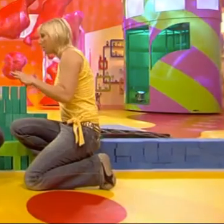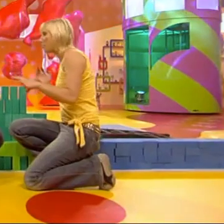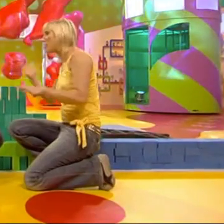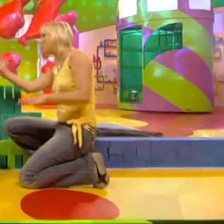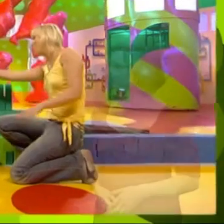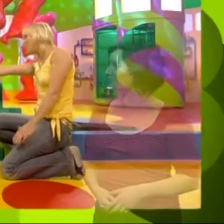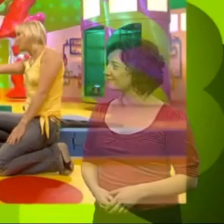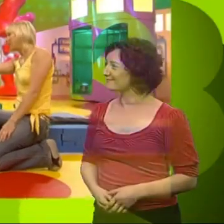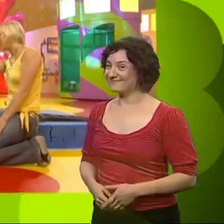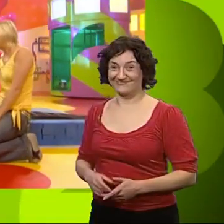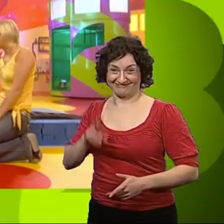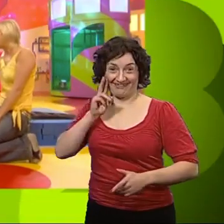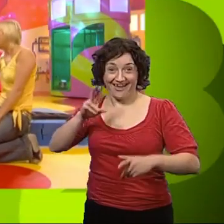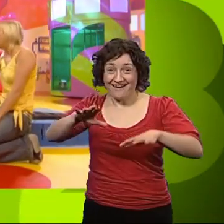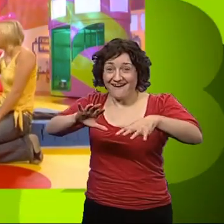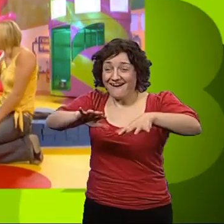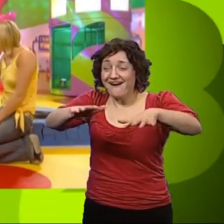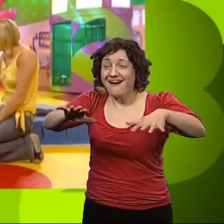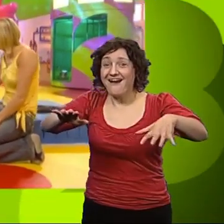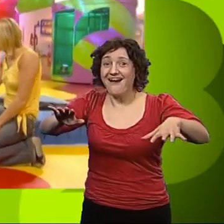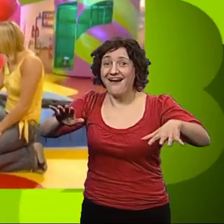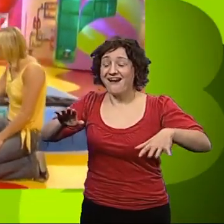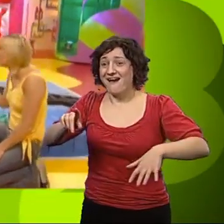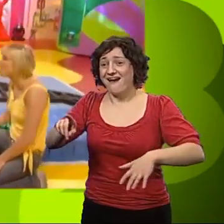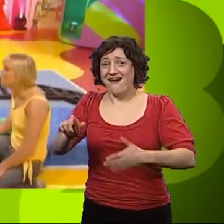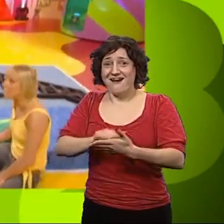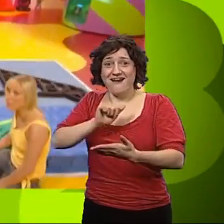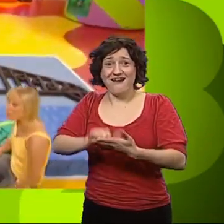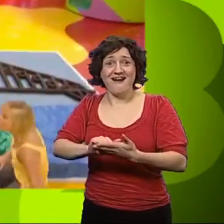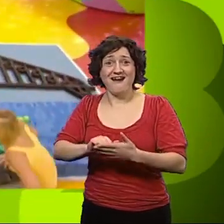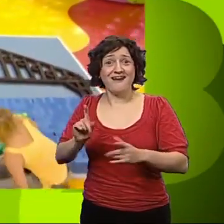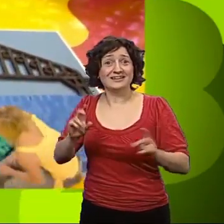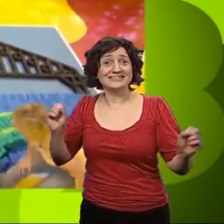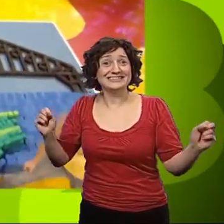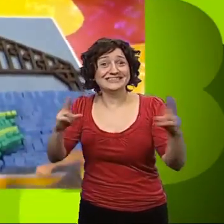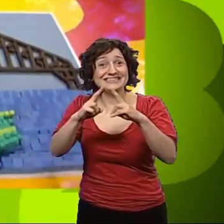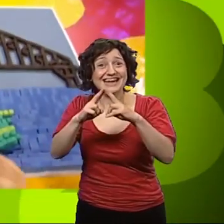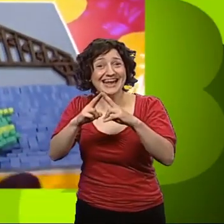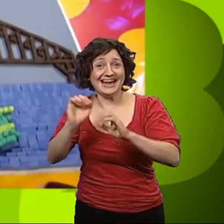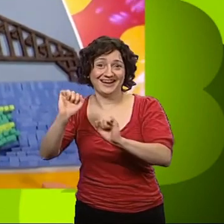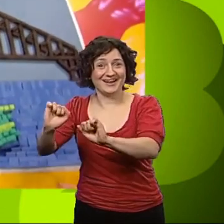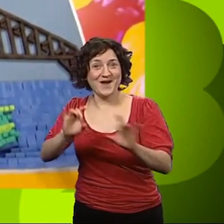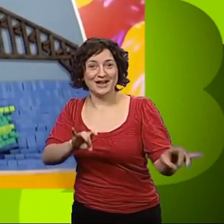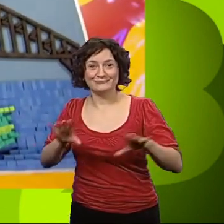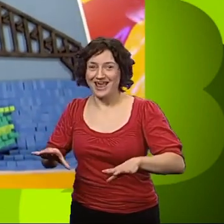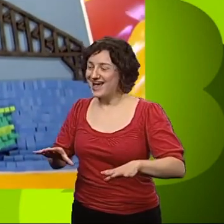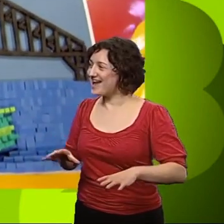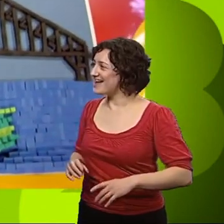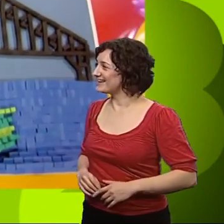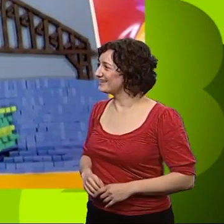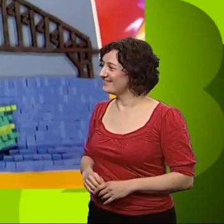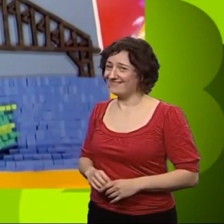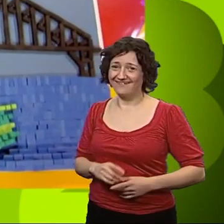There you go, Mark, the rolling hills of home, and then in the distance, Sydney in Australia. Oh, that's lovely.